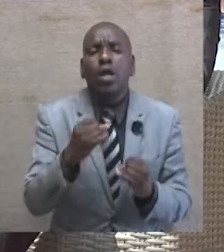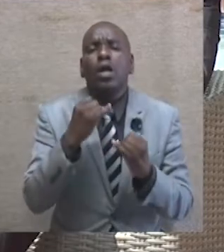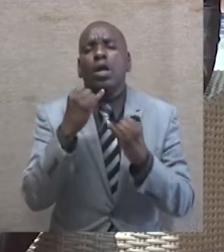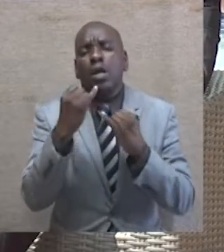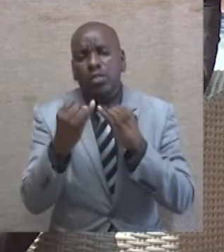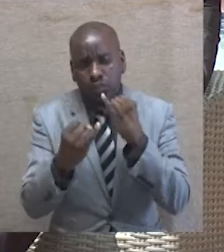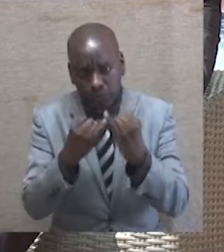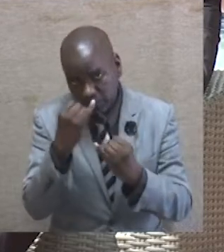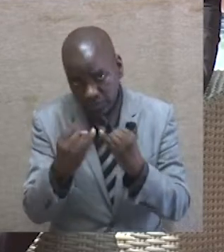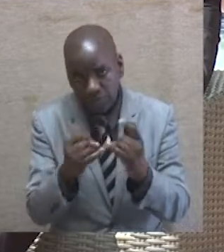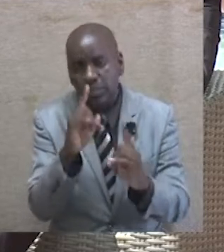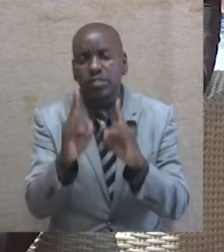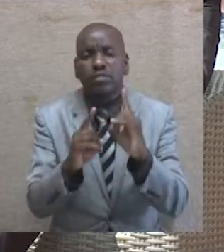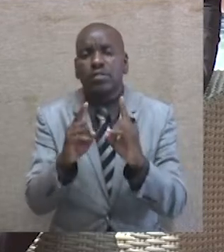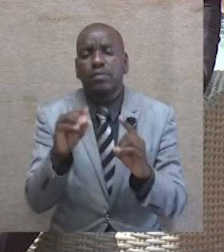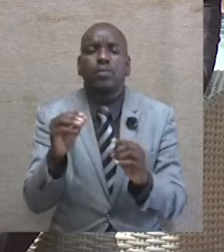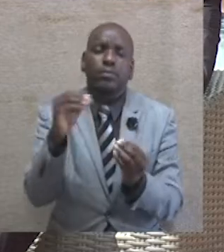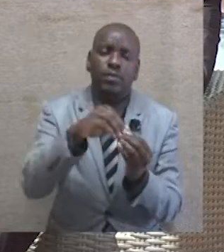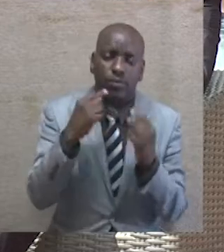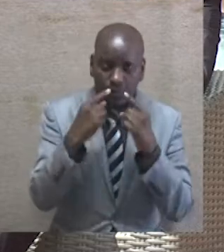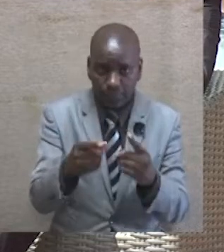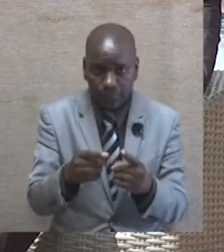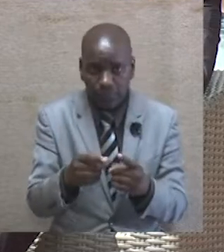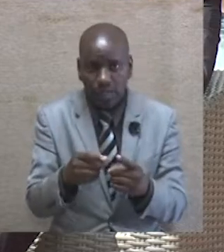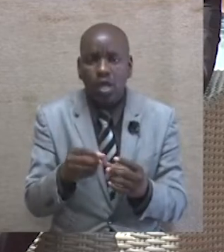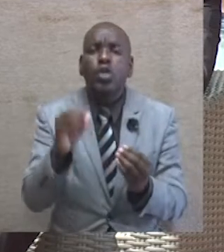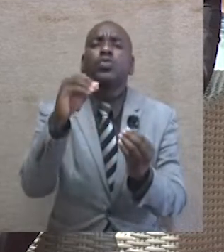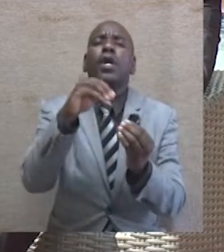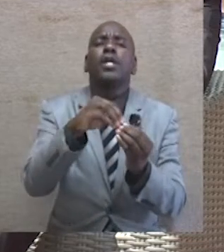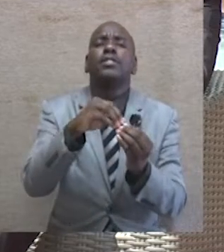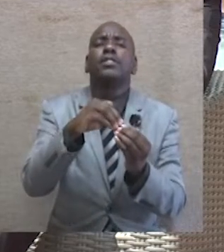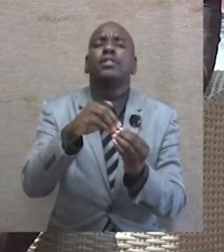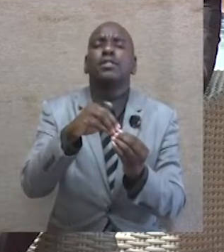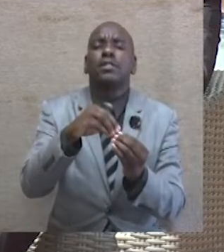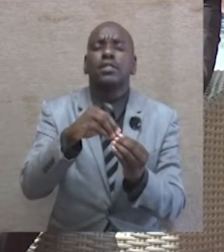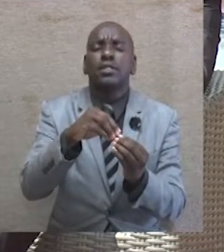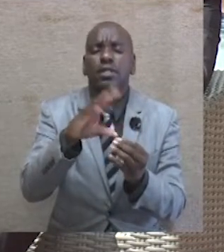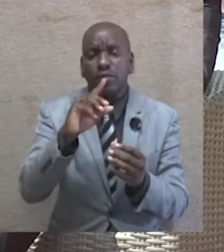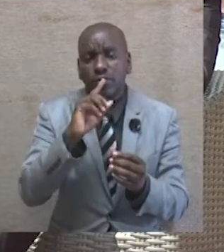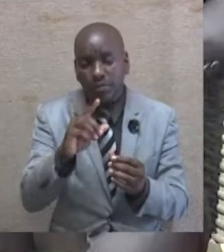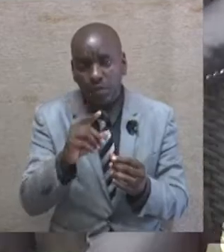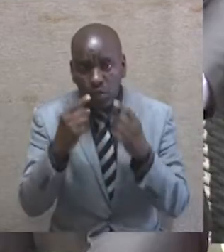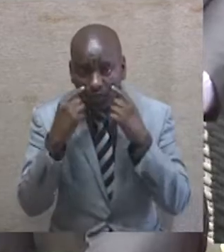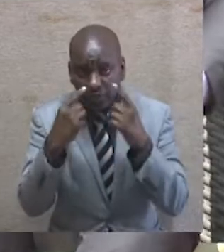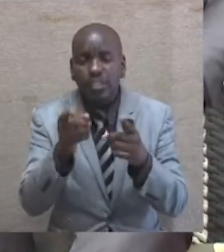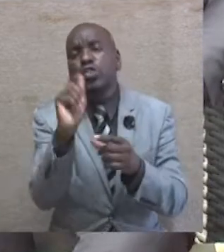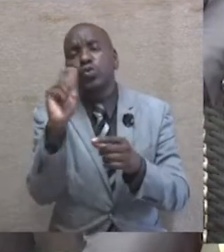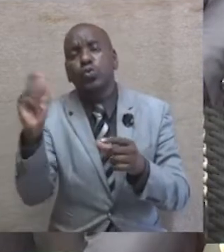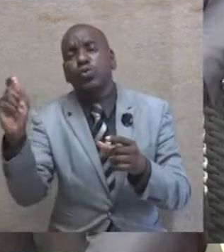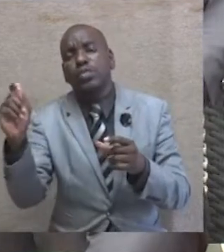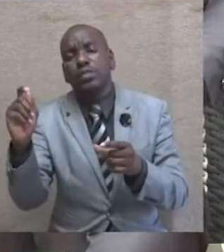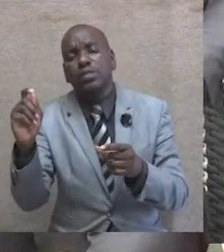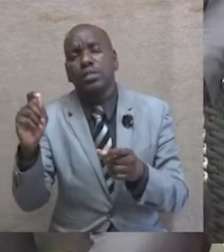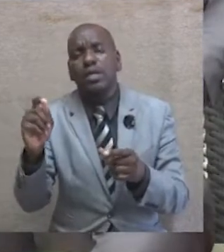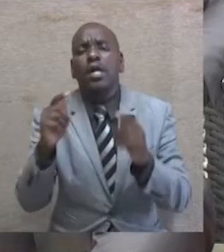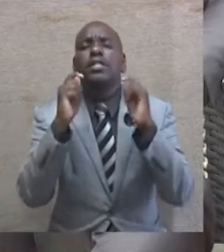She spoke about it being multi-sector. You want to come in? Yeah, just to add on to what he's saying, we have seen